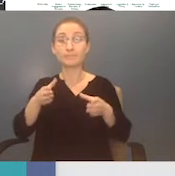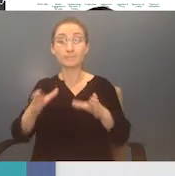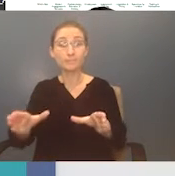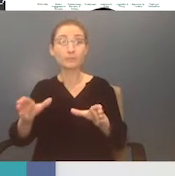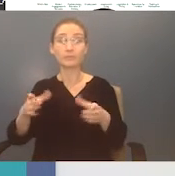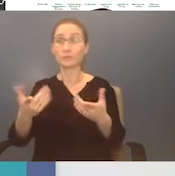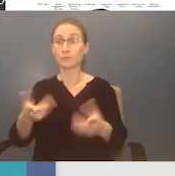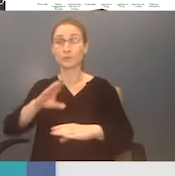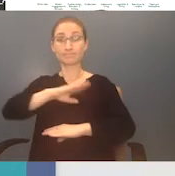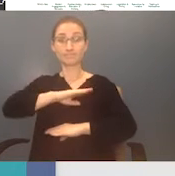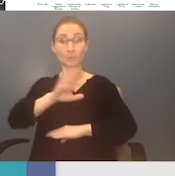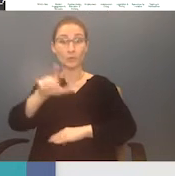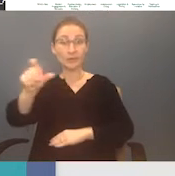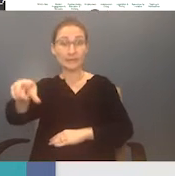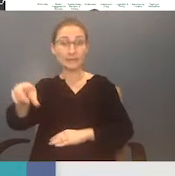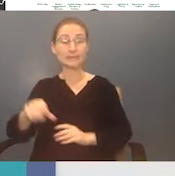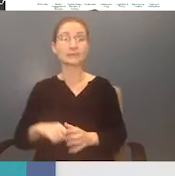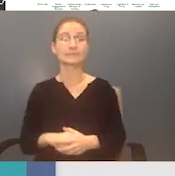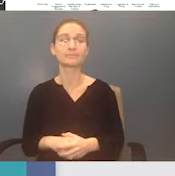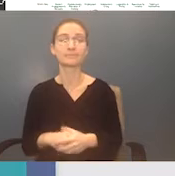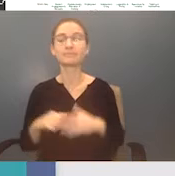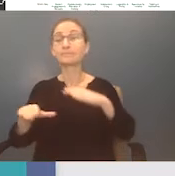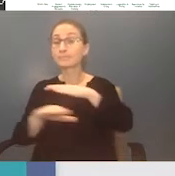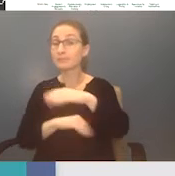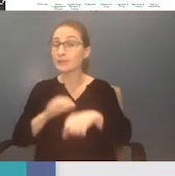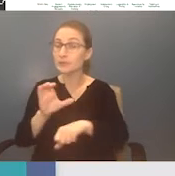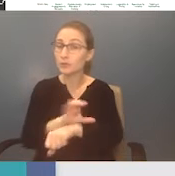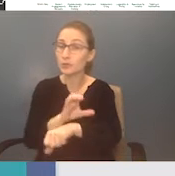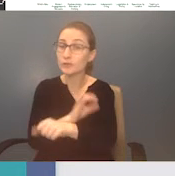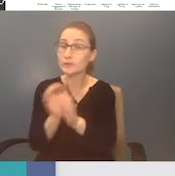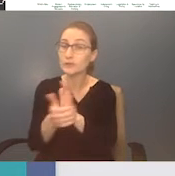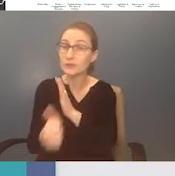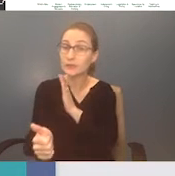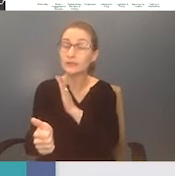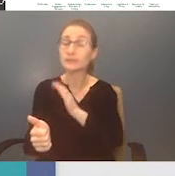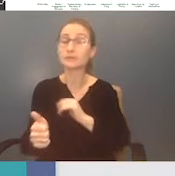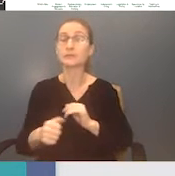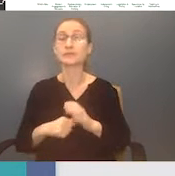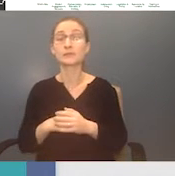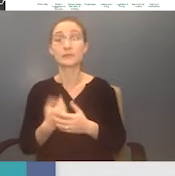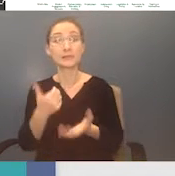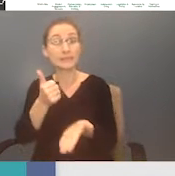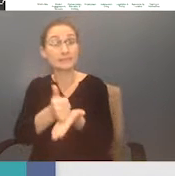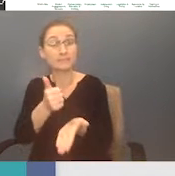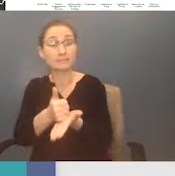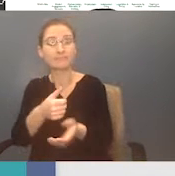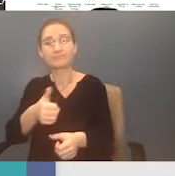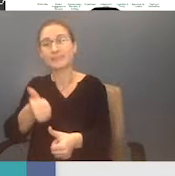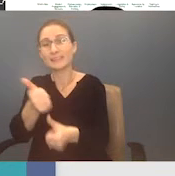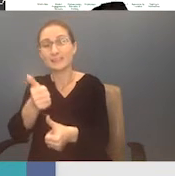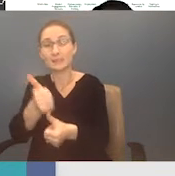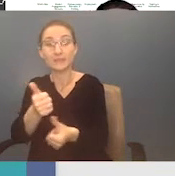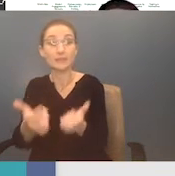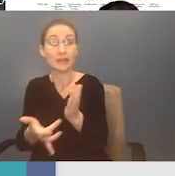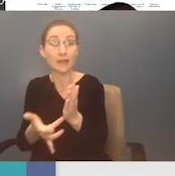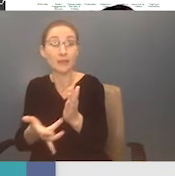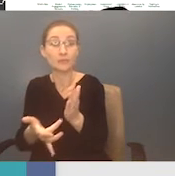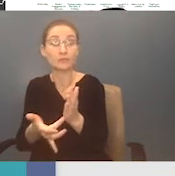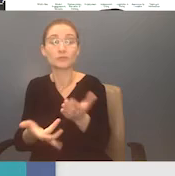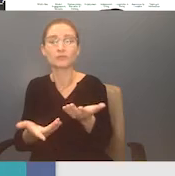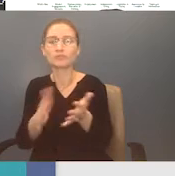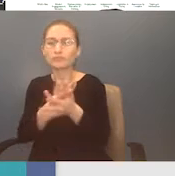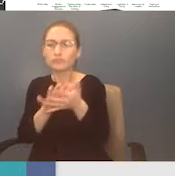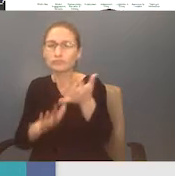met. Basic computer skills and other assistive technology. So even though people have limitations, knowing what kinds